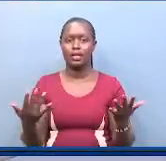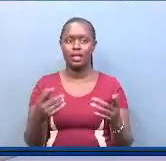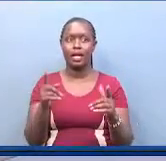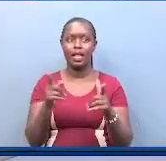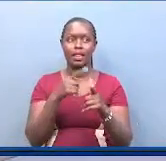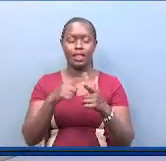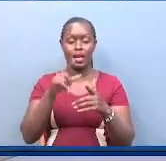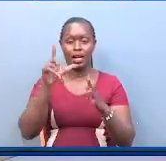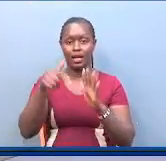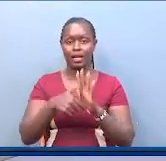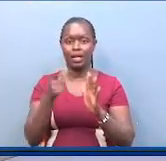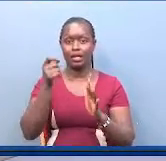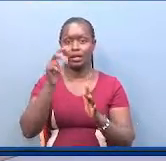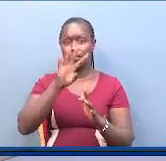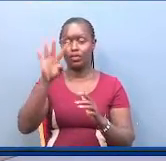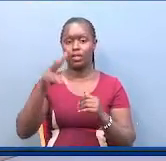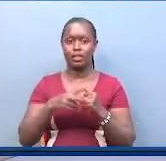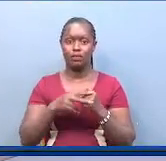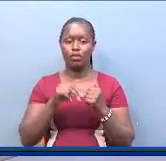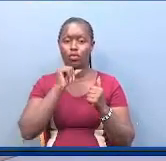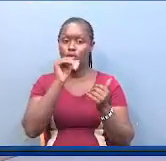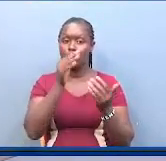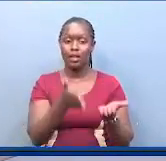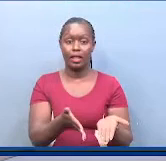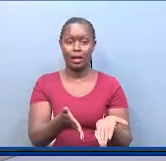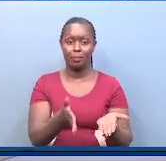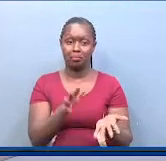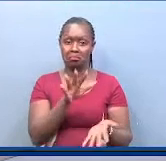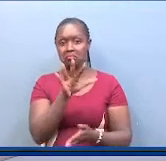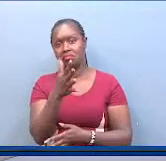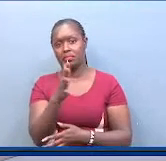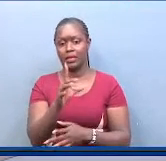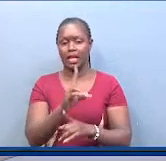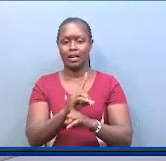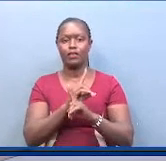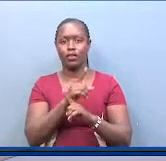Fortunately, TV47 was not there. Mm-hmm. You see, at least I can